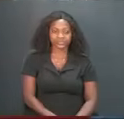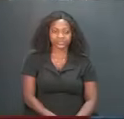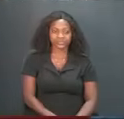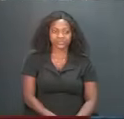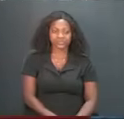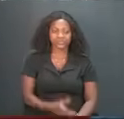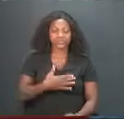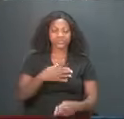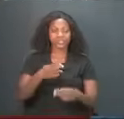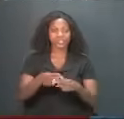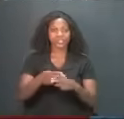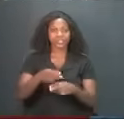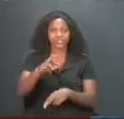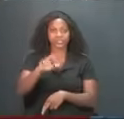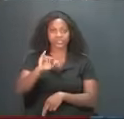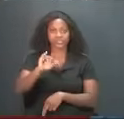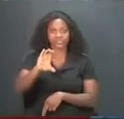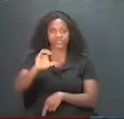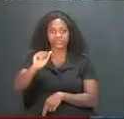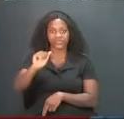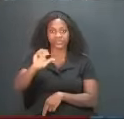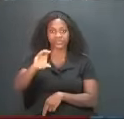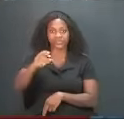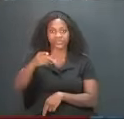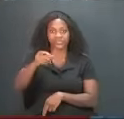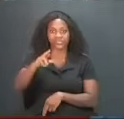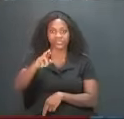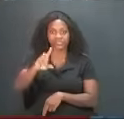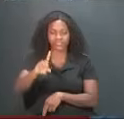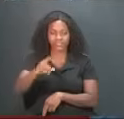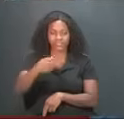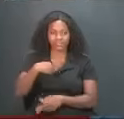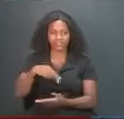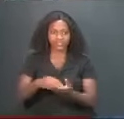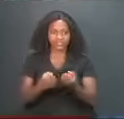Richmond Eden Kotosu is my name. I rise to second the motion.